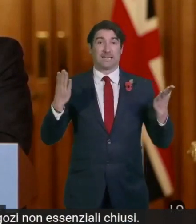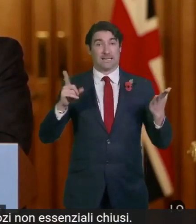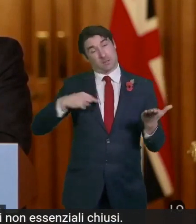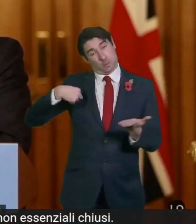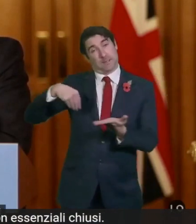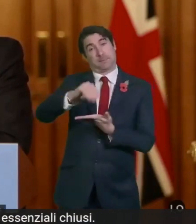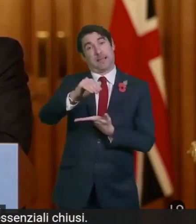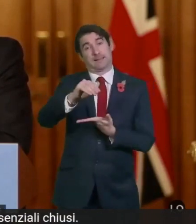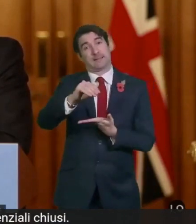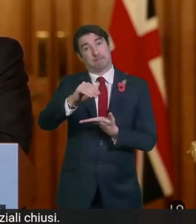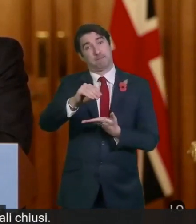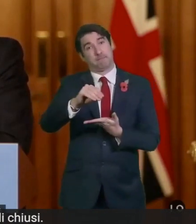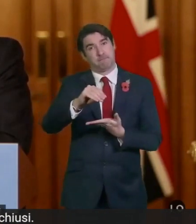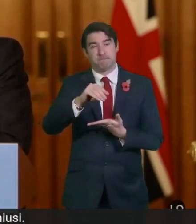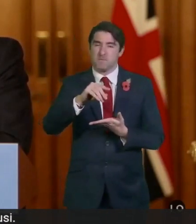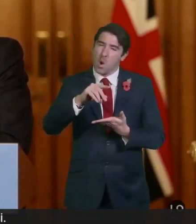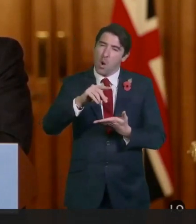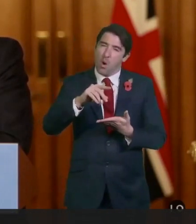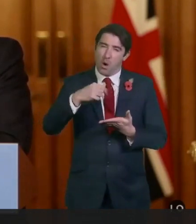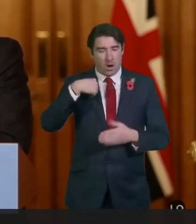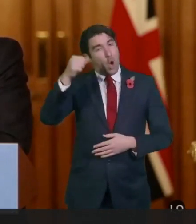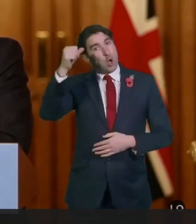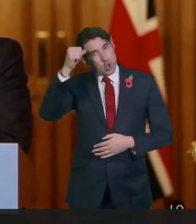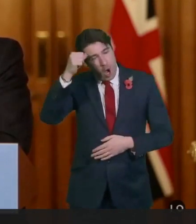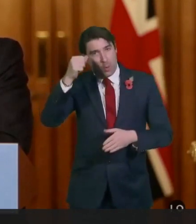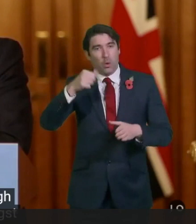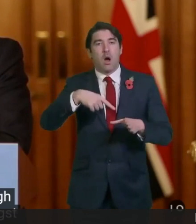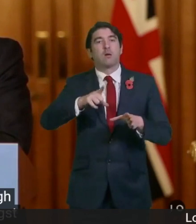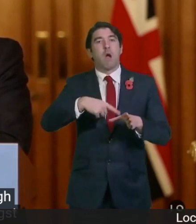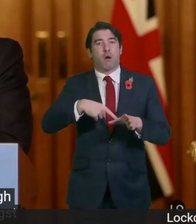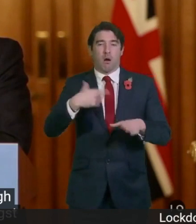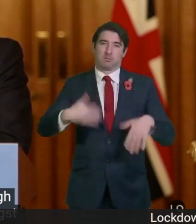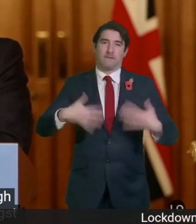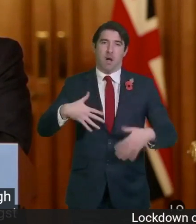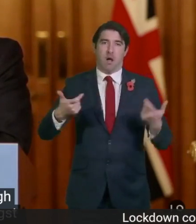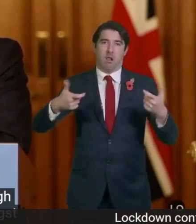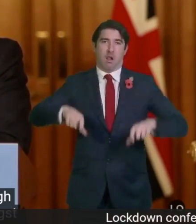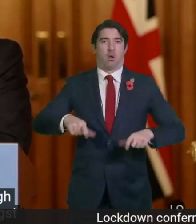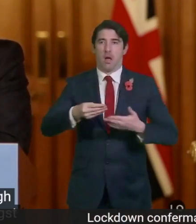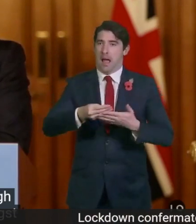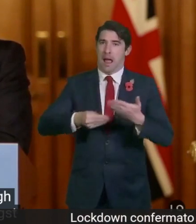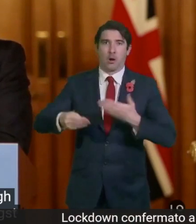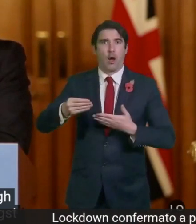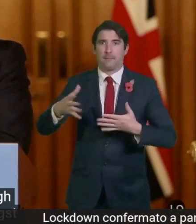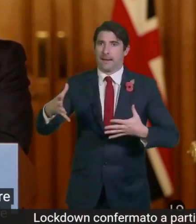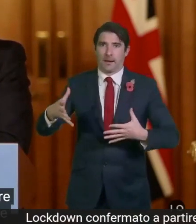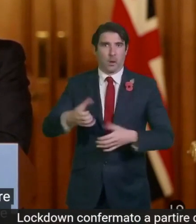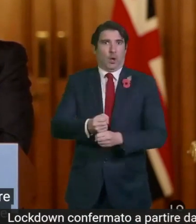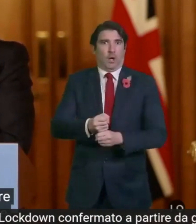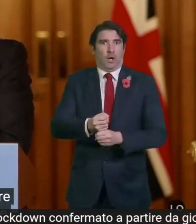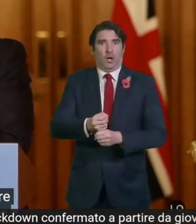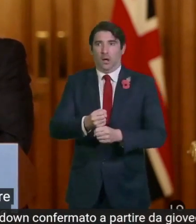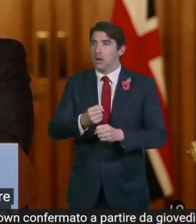months ahead. Kickstart amongst many other schemes that we're using to support young people get jobs across this